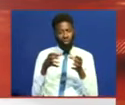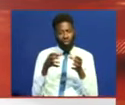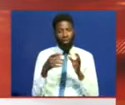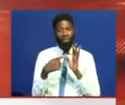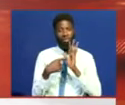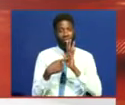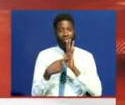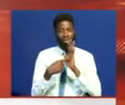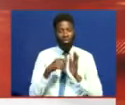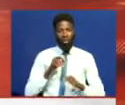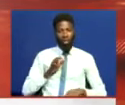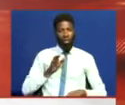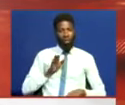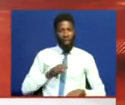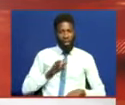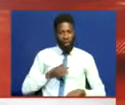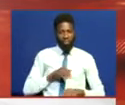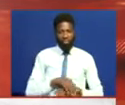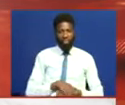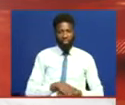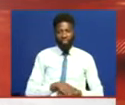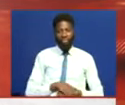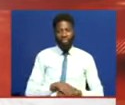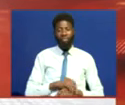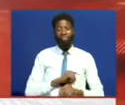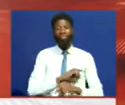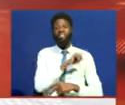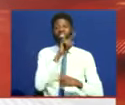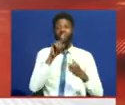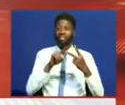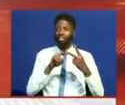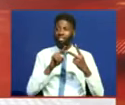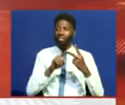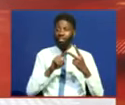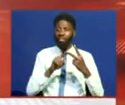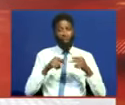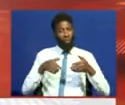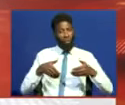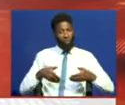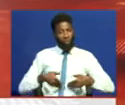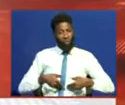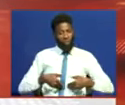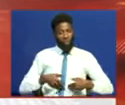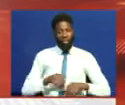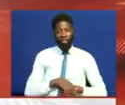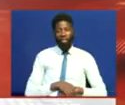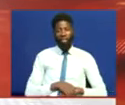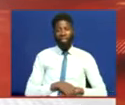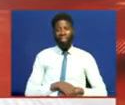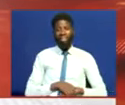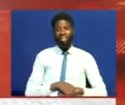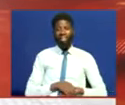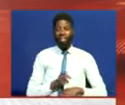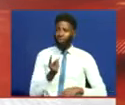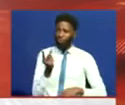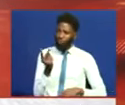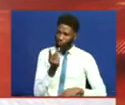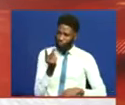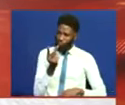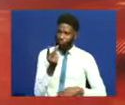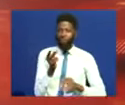to be the youth. And those are the two groups that have got issues when it comes to matters